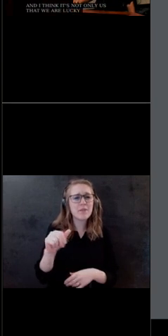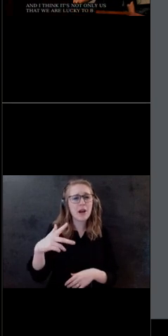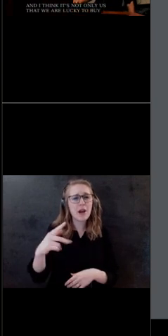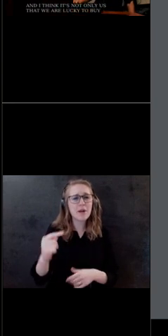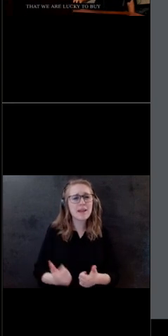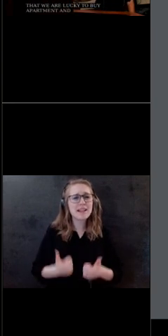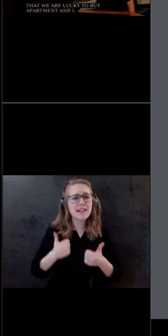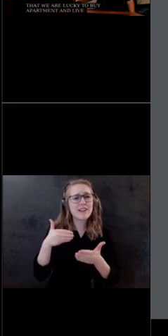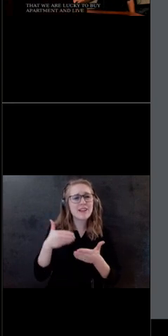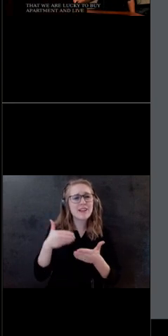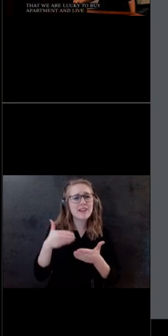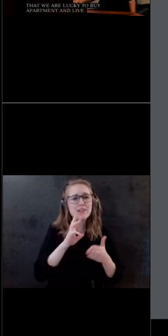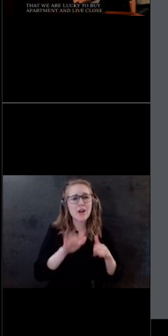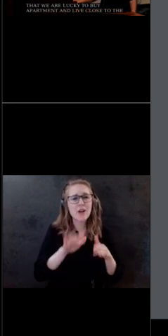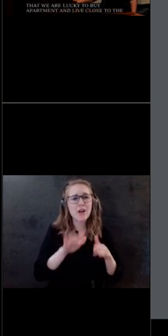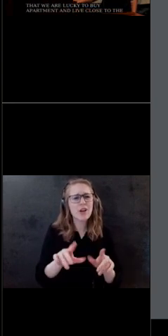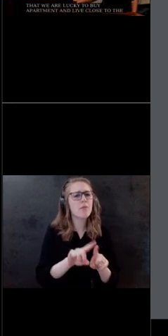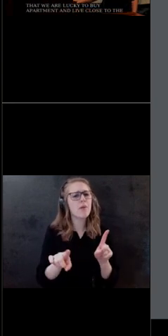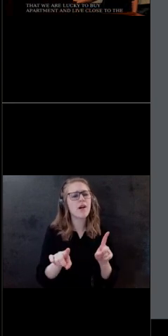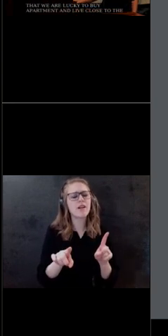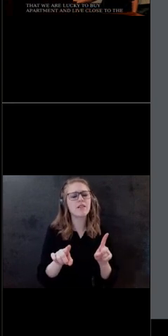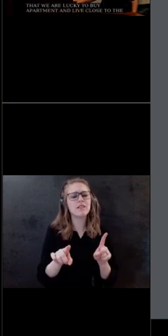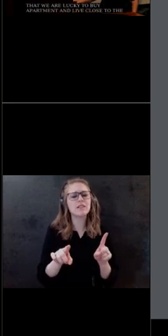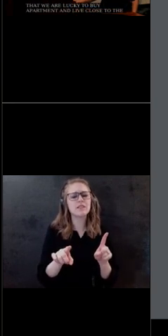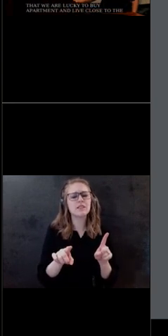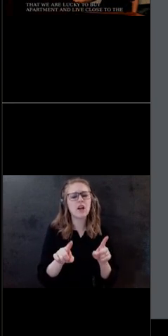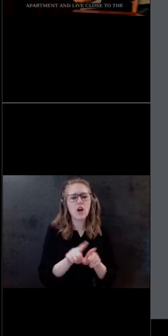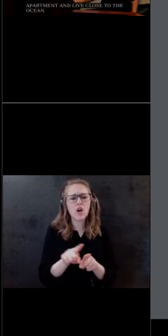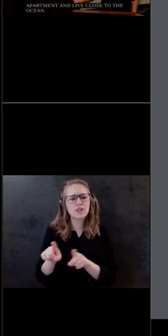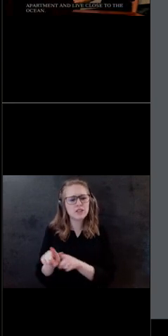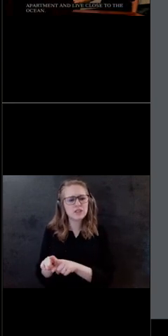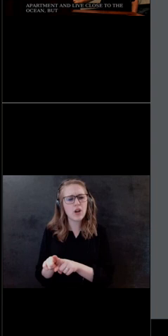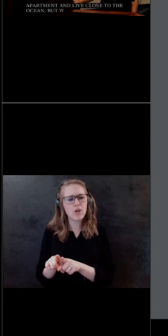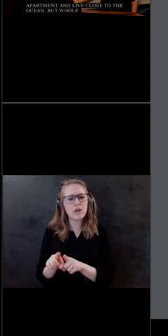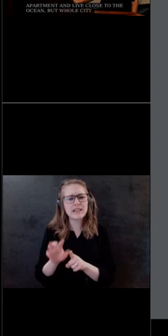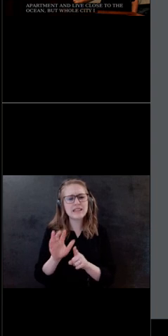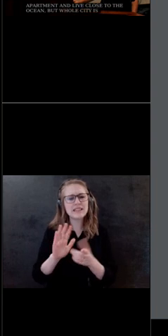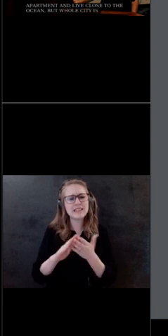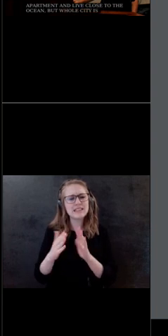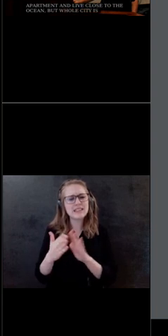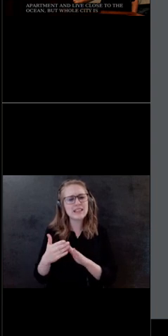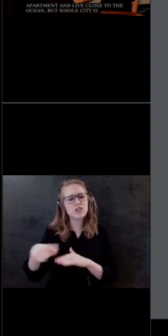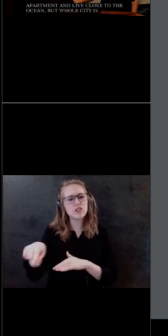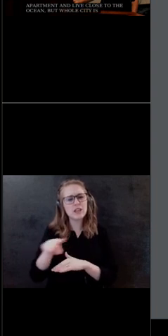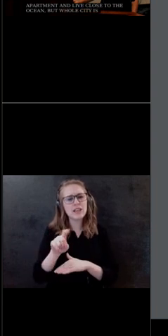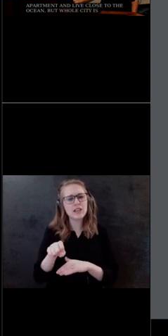the ocean, but all city supposed to enjoy this area.